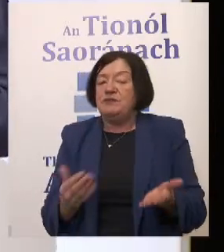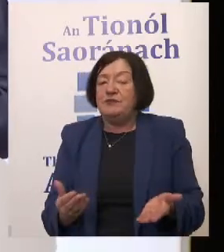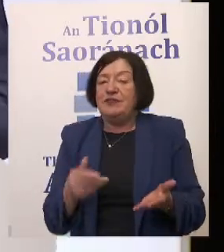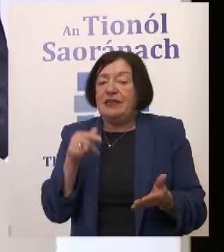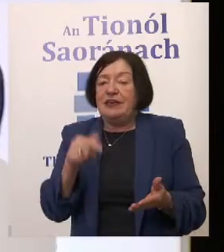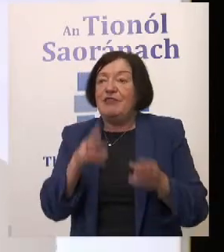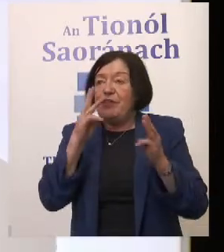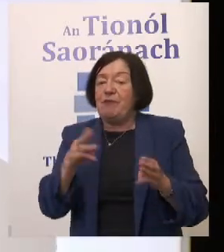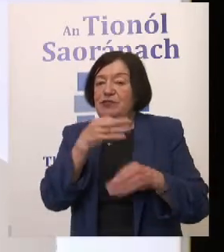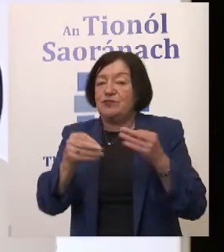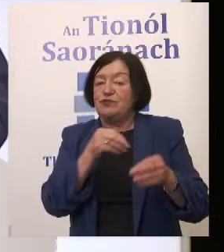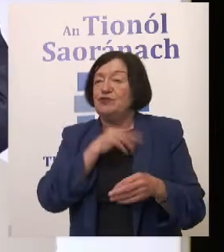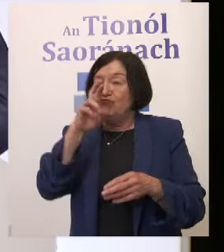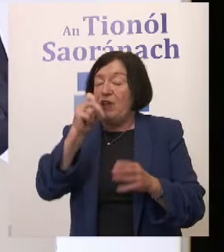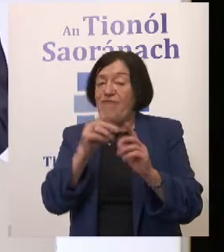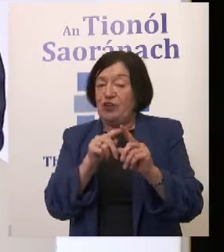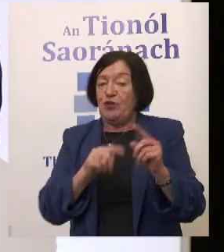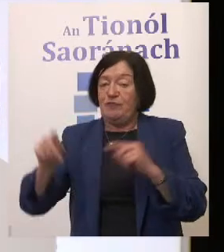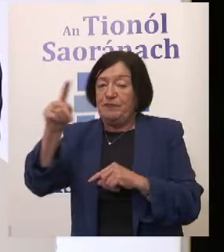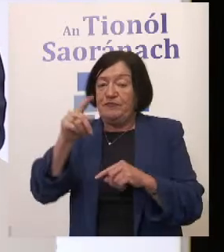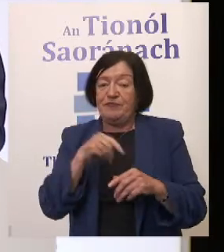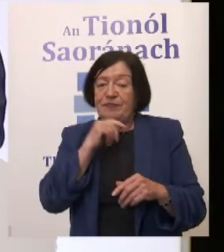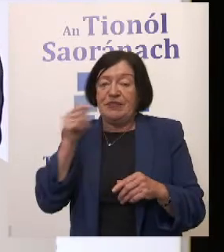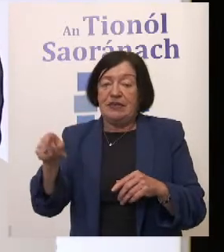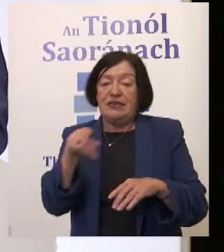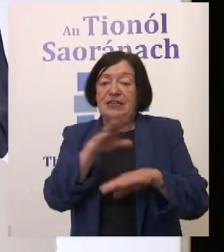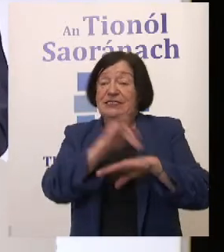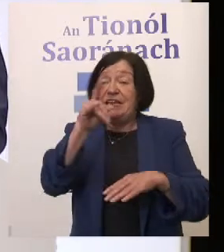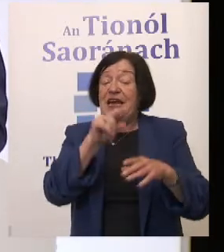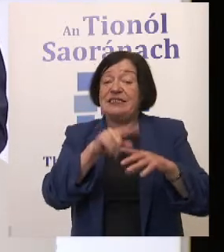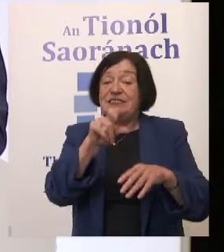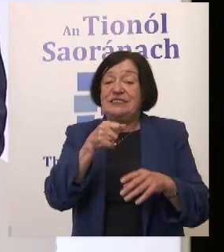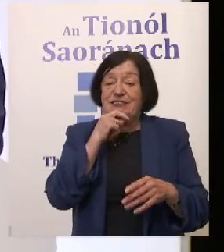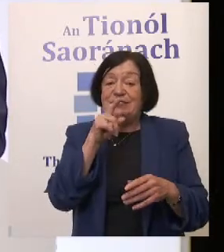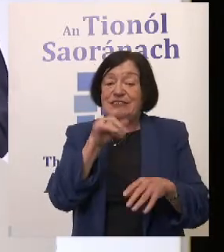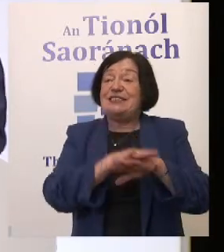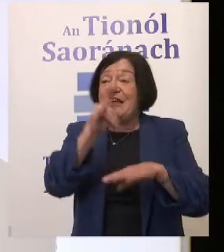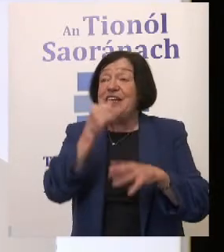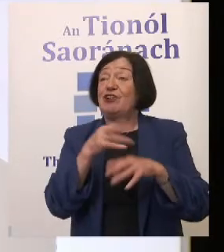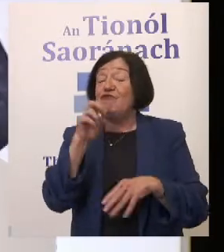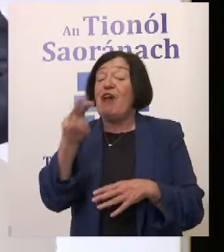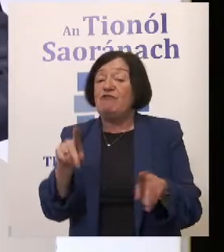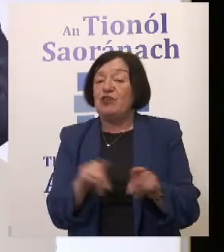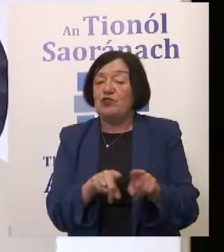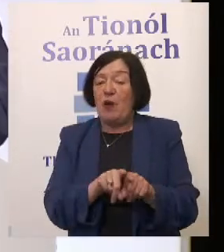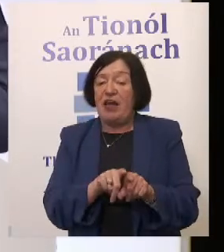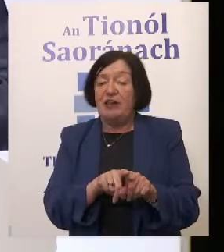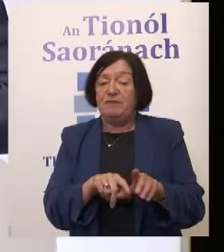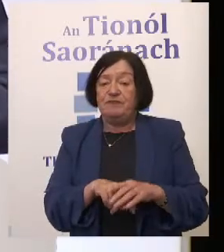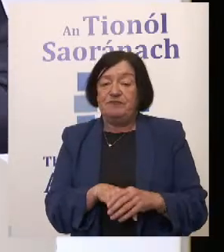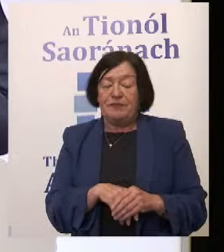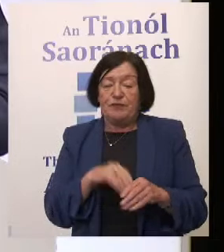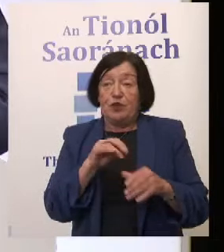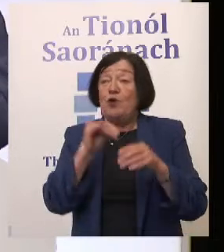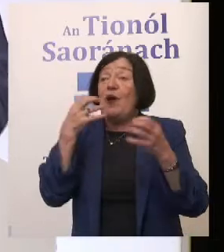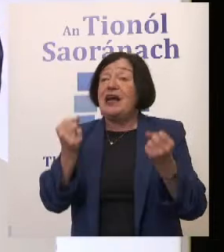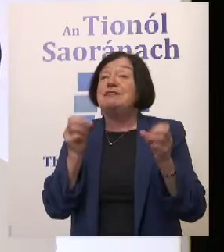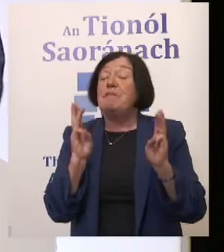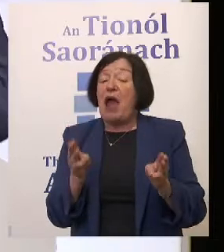That power has gone to revenue, which we just heard, of course. There's death and taxes, but there's death and revenue, really, I think, in terms of who's got the